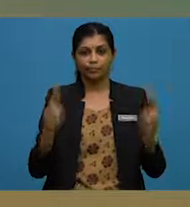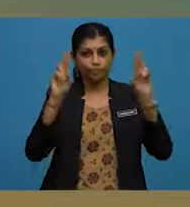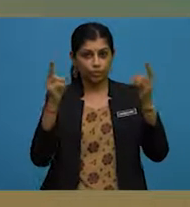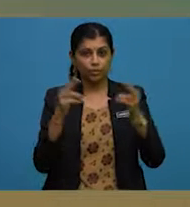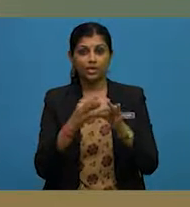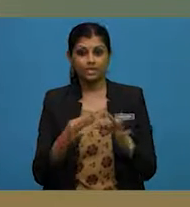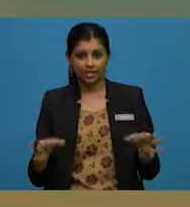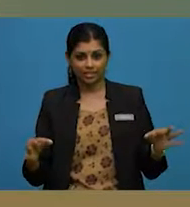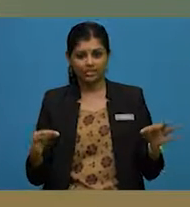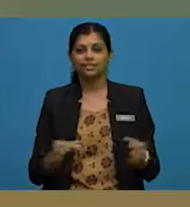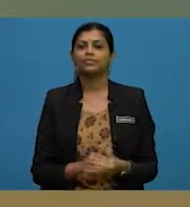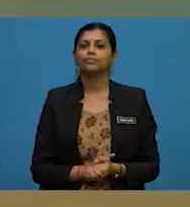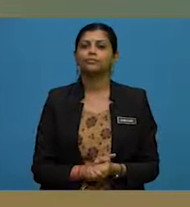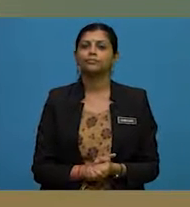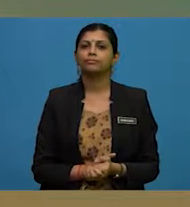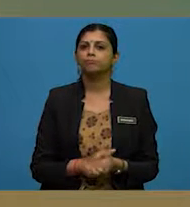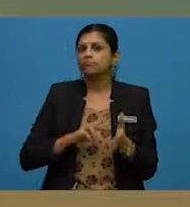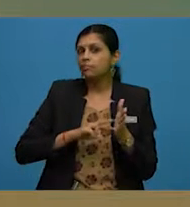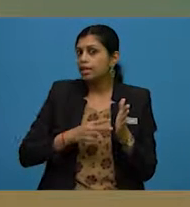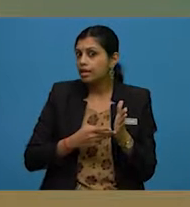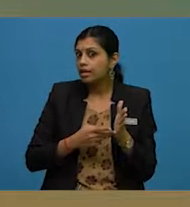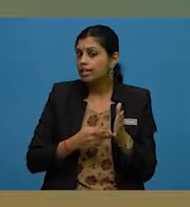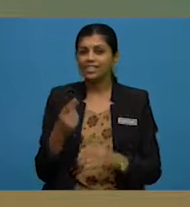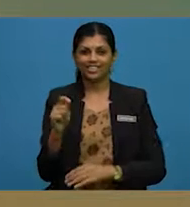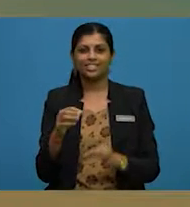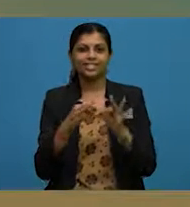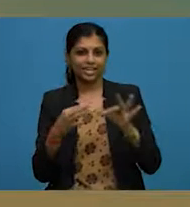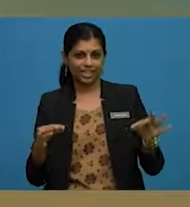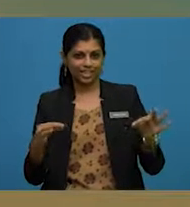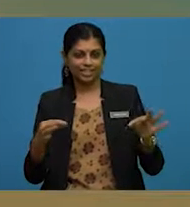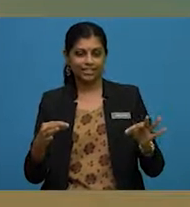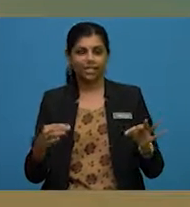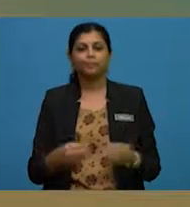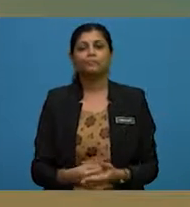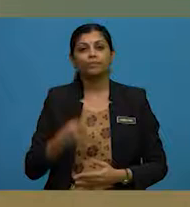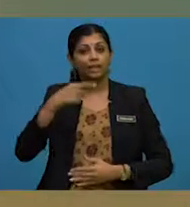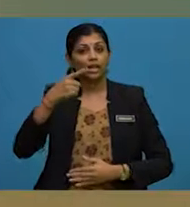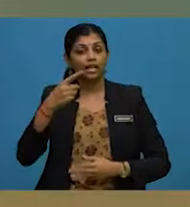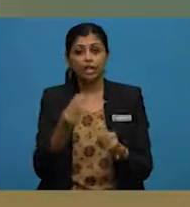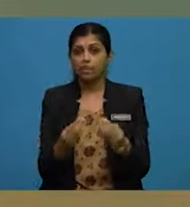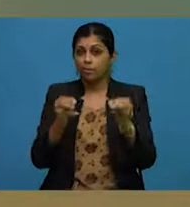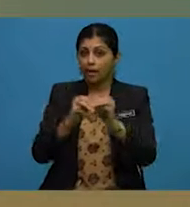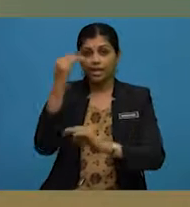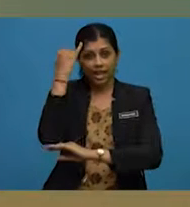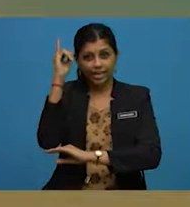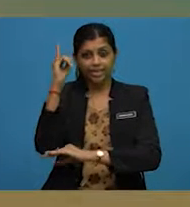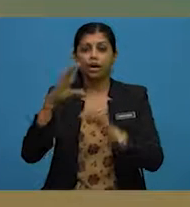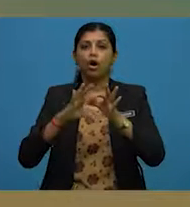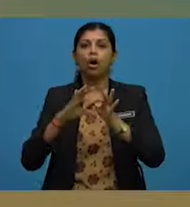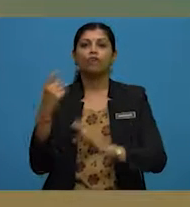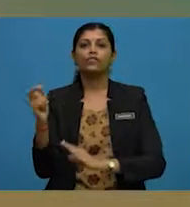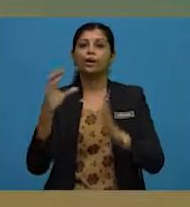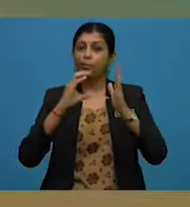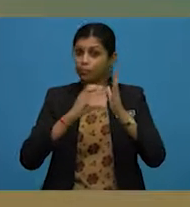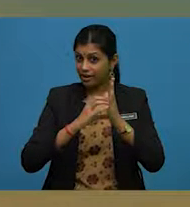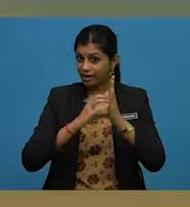topic sentence is the sentence that states the main idea of a paragraph. Do